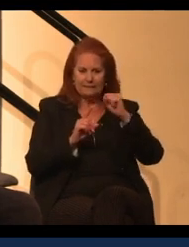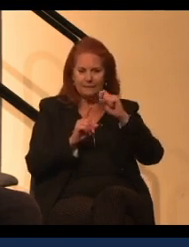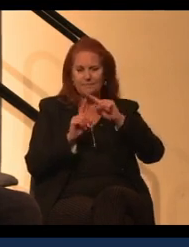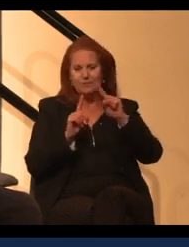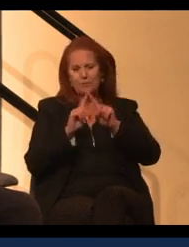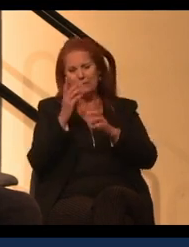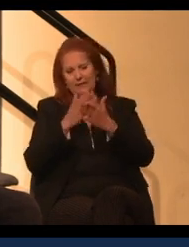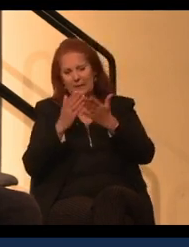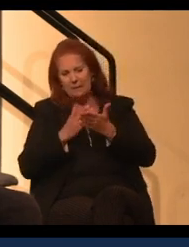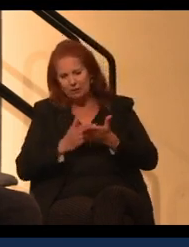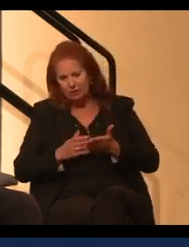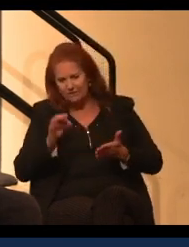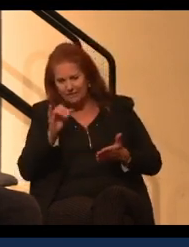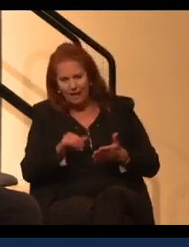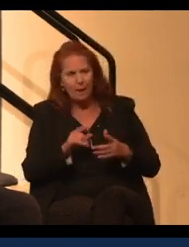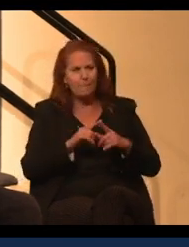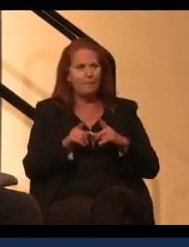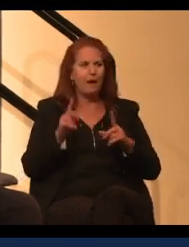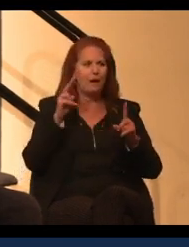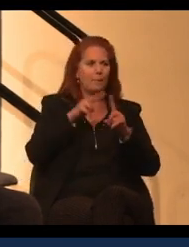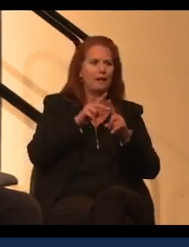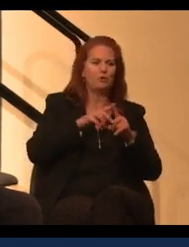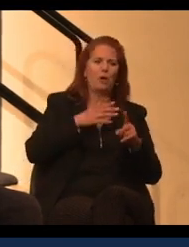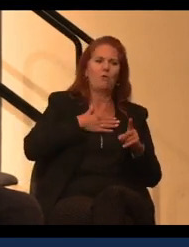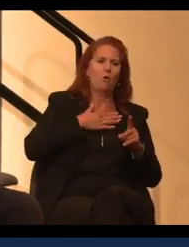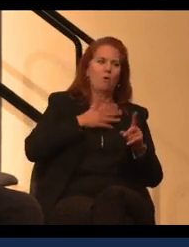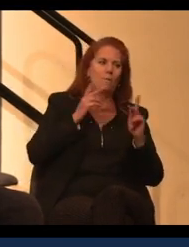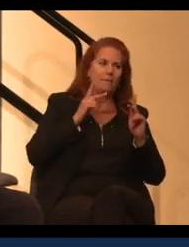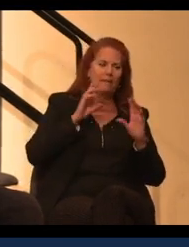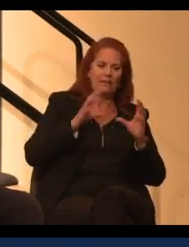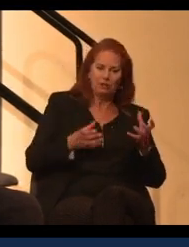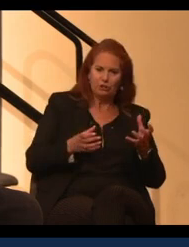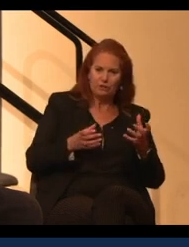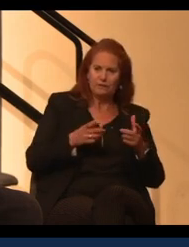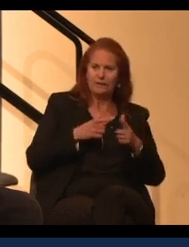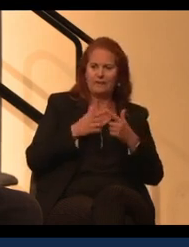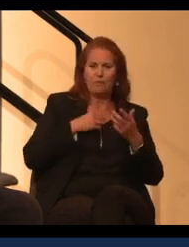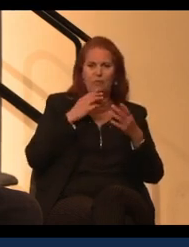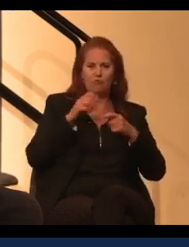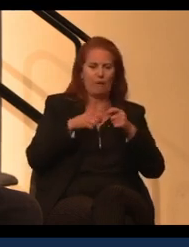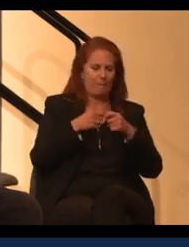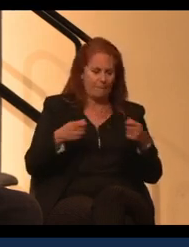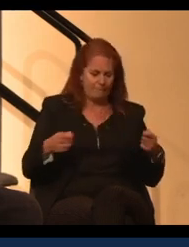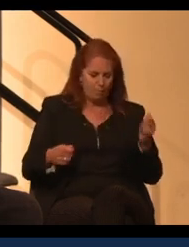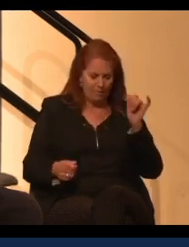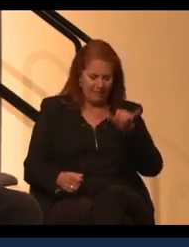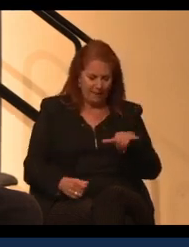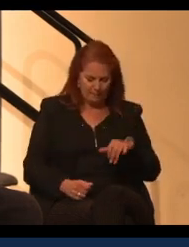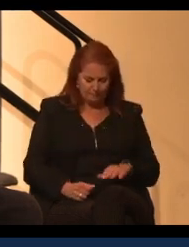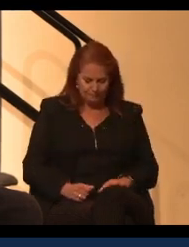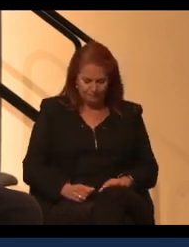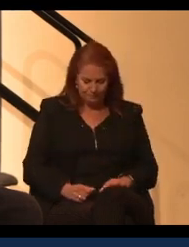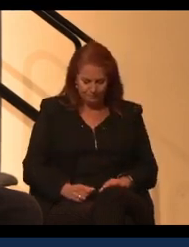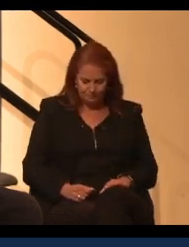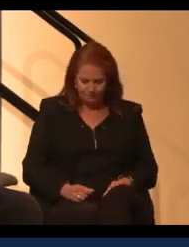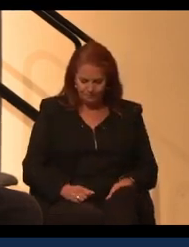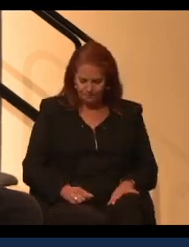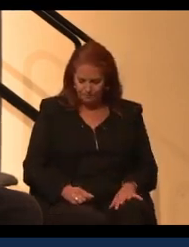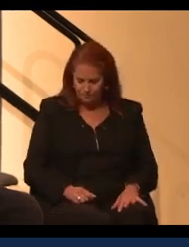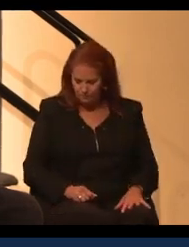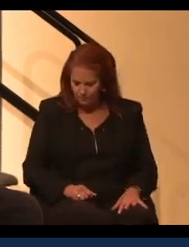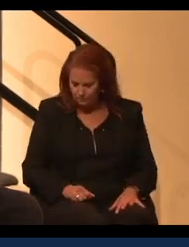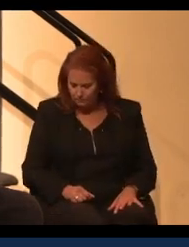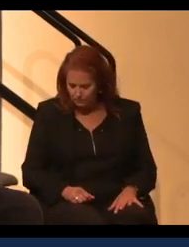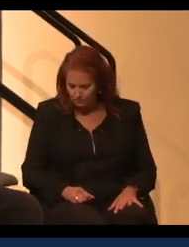then I'll apply it to our own population, and I'll be wrapping up with that. But